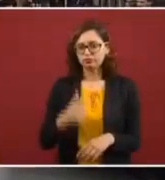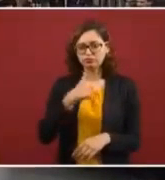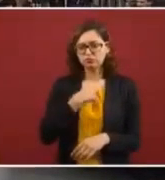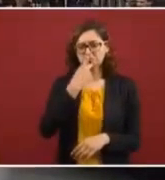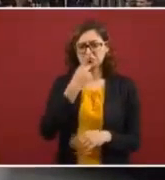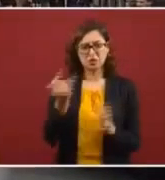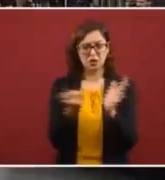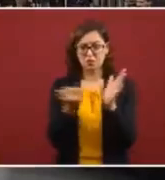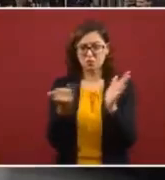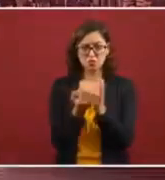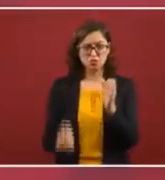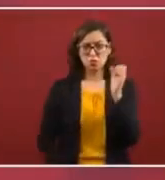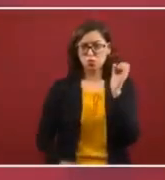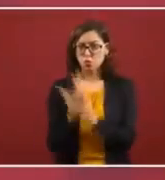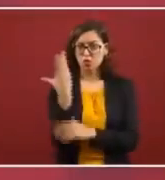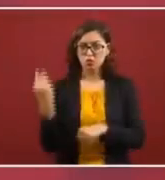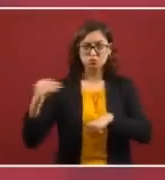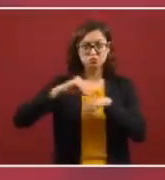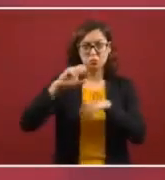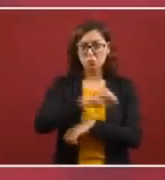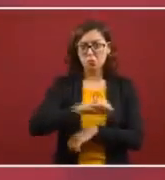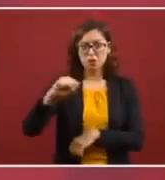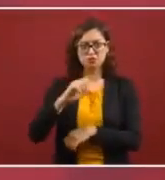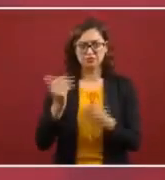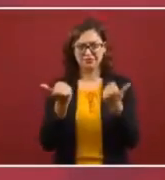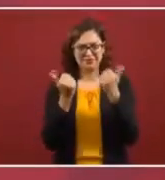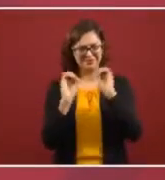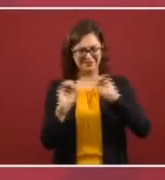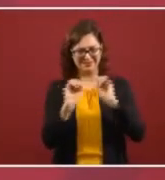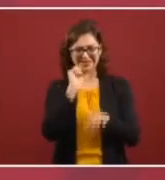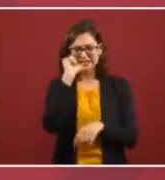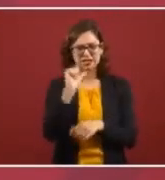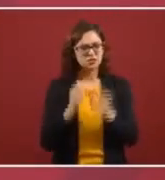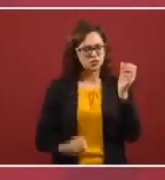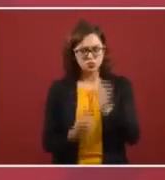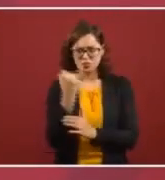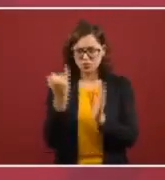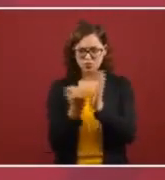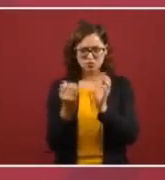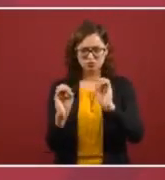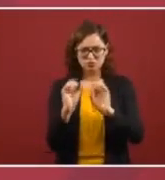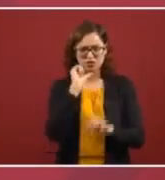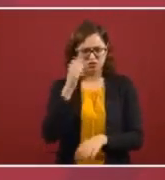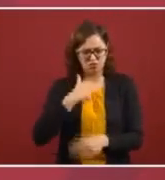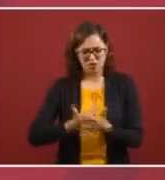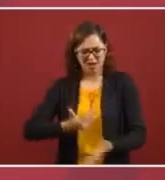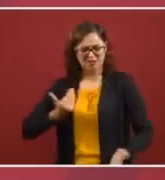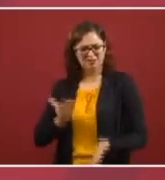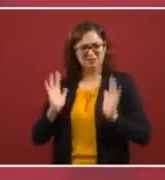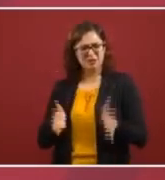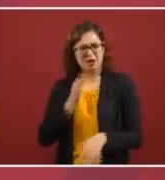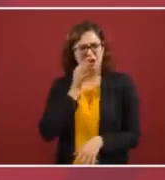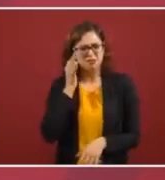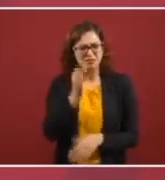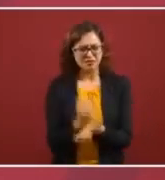I spoke that there would not be an increase in taxes, and that there would not be any new